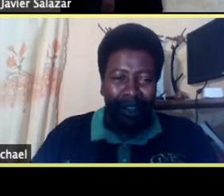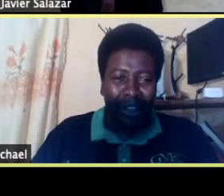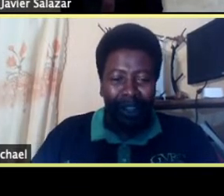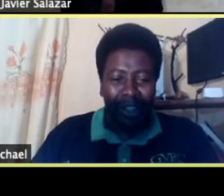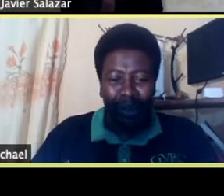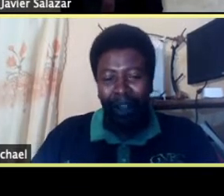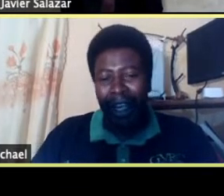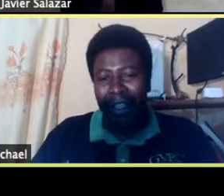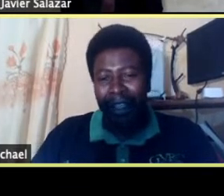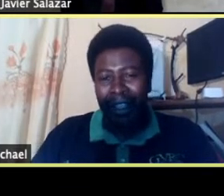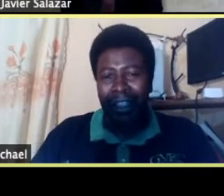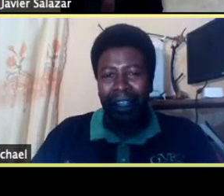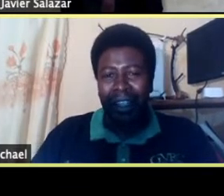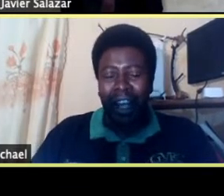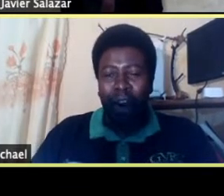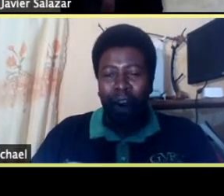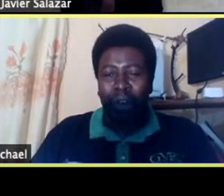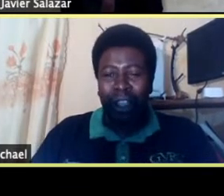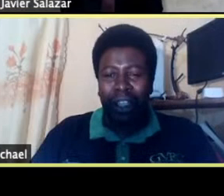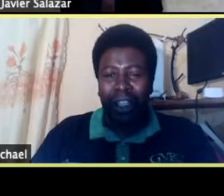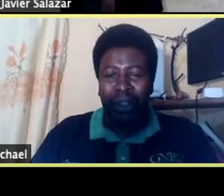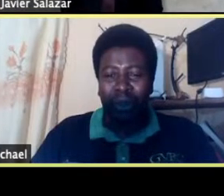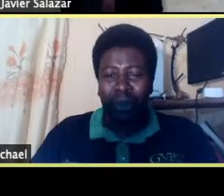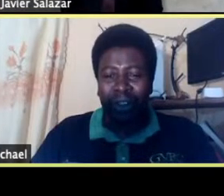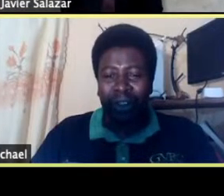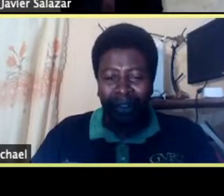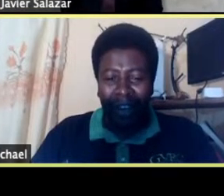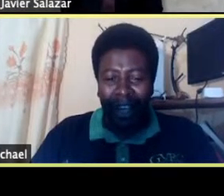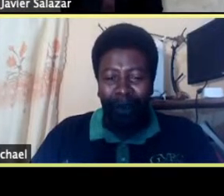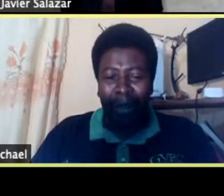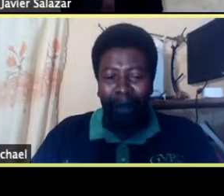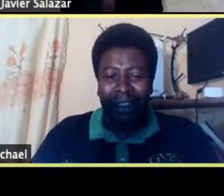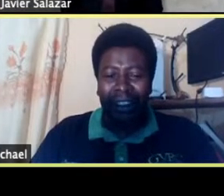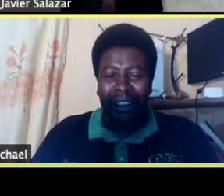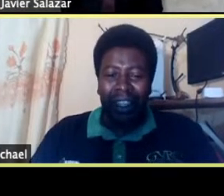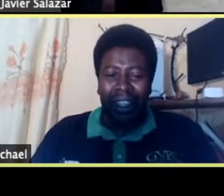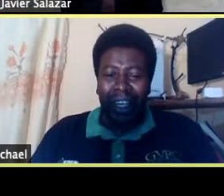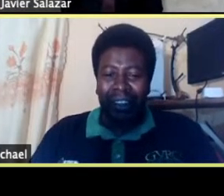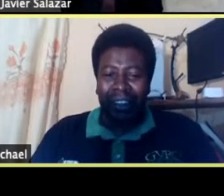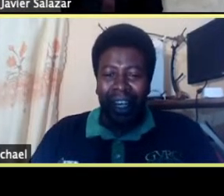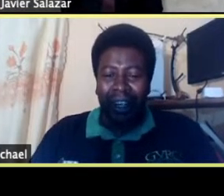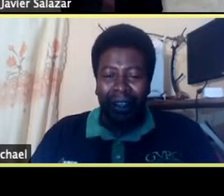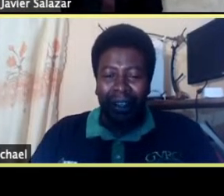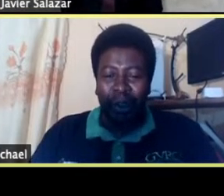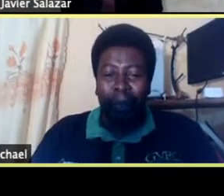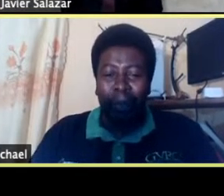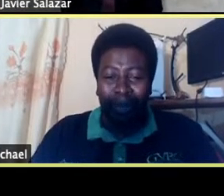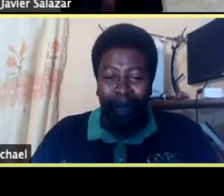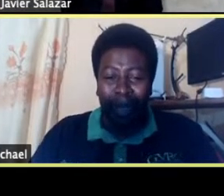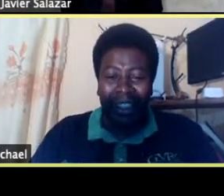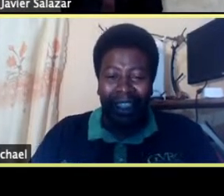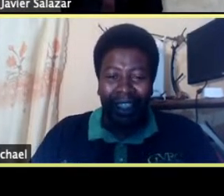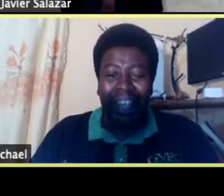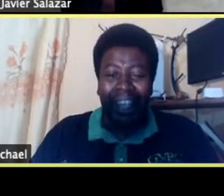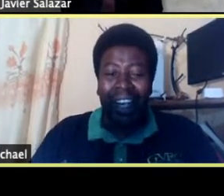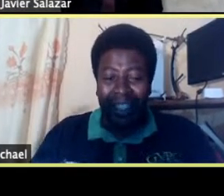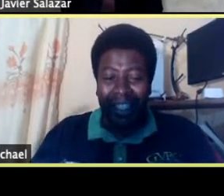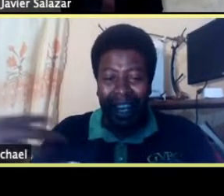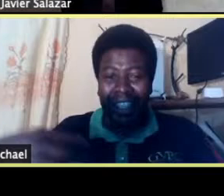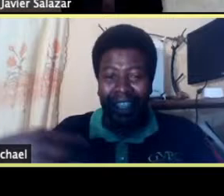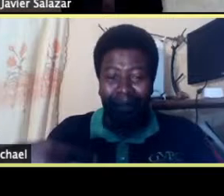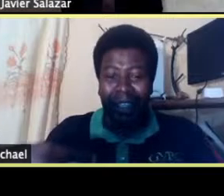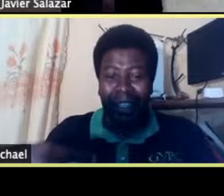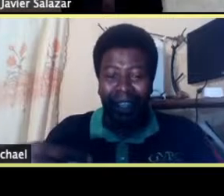health, on issues of the environment, and peace building and understanding